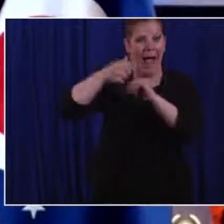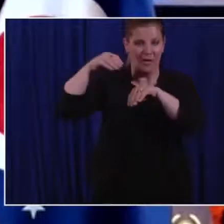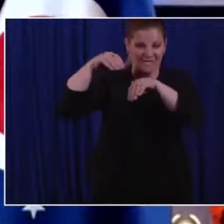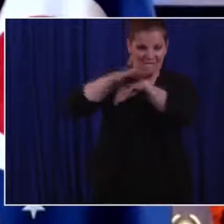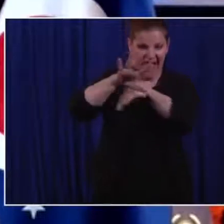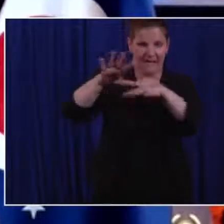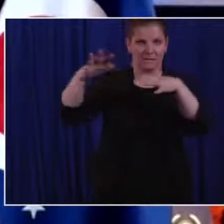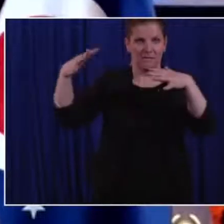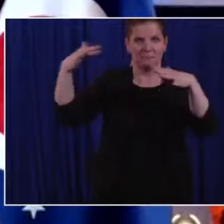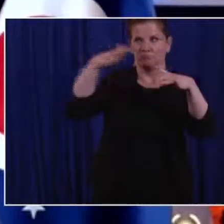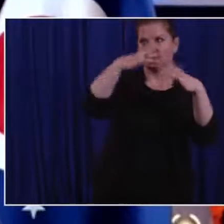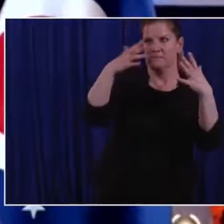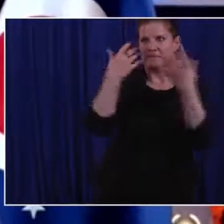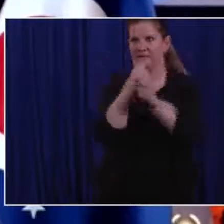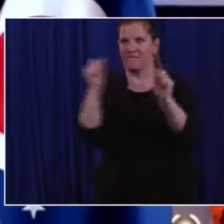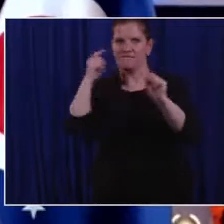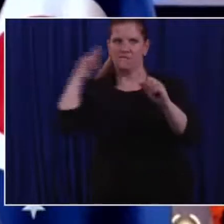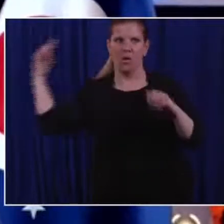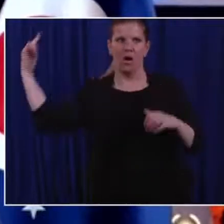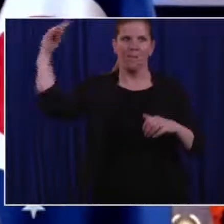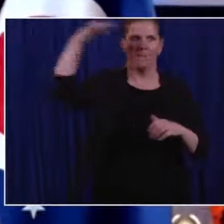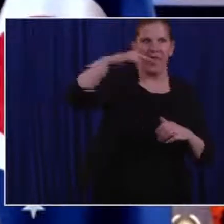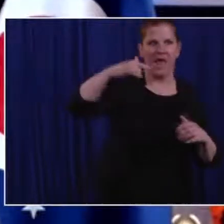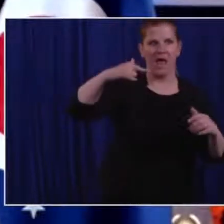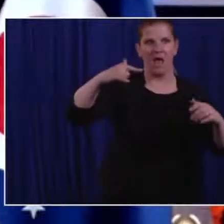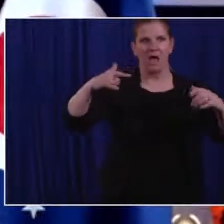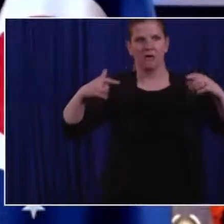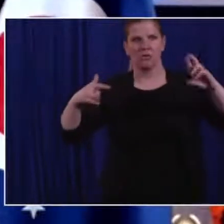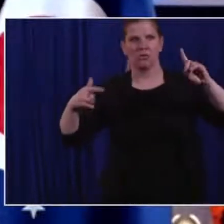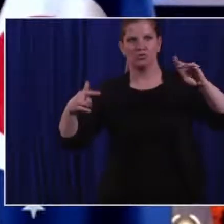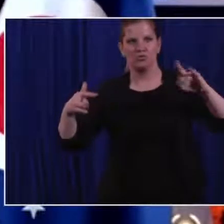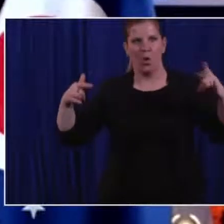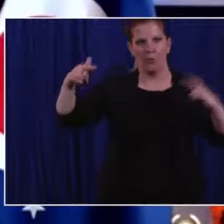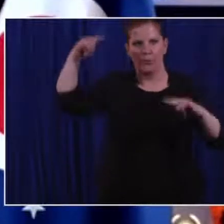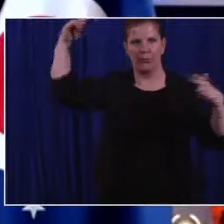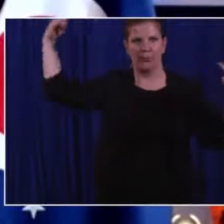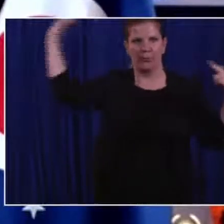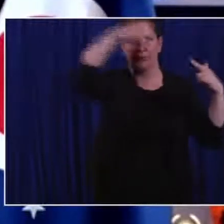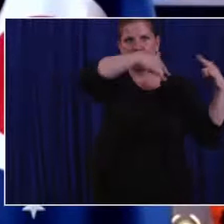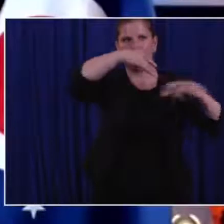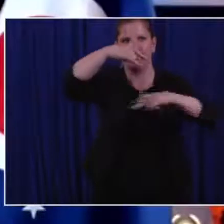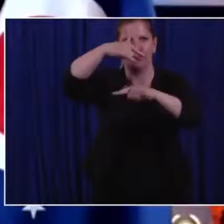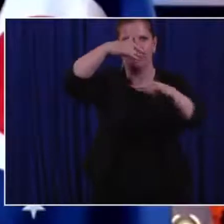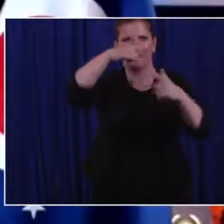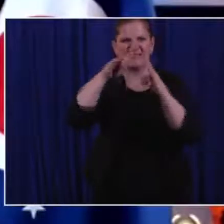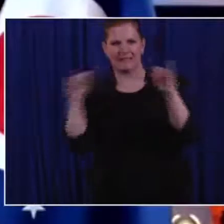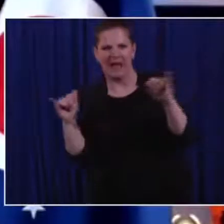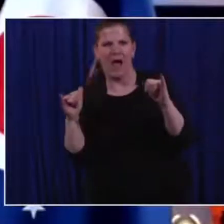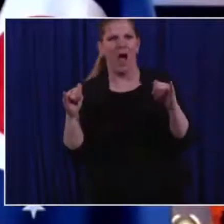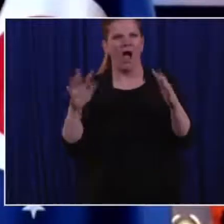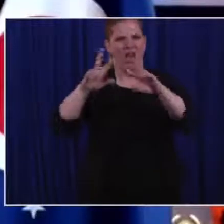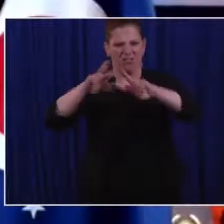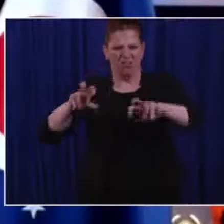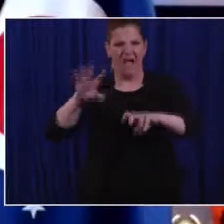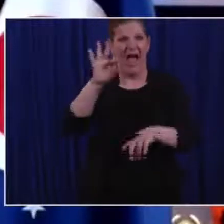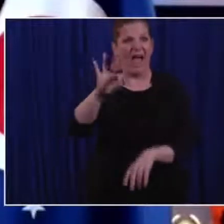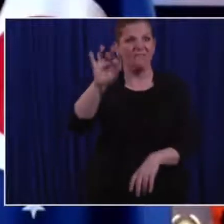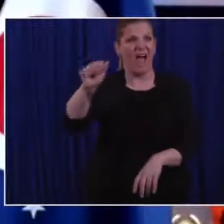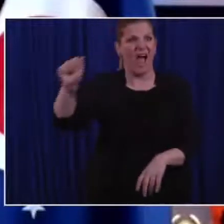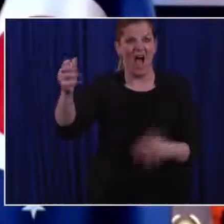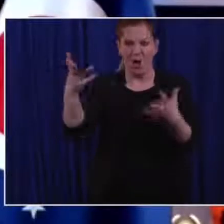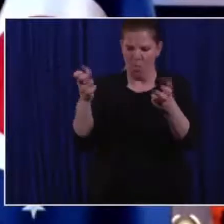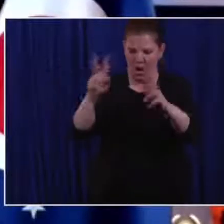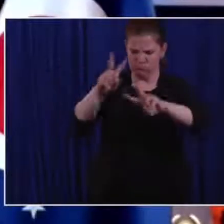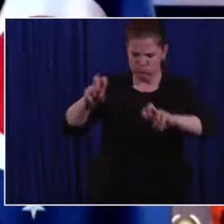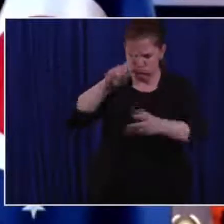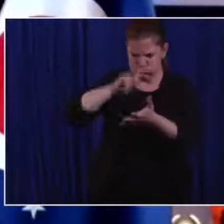and Unmanned Aircraft Systems Detection and Mitigation Research Program. Look, we're trying to build this